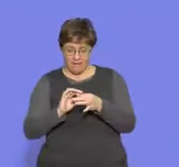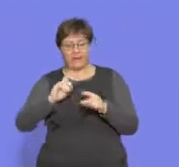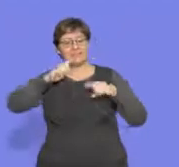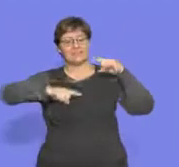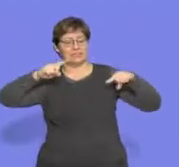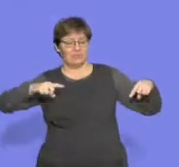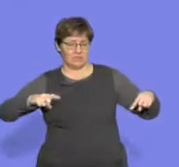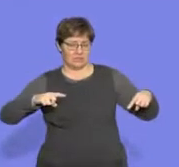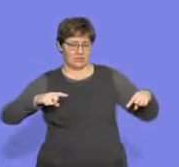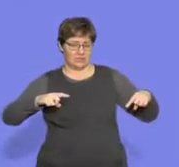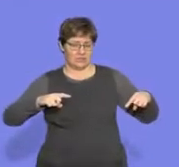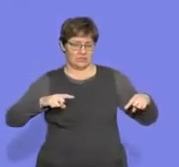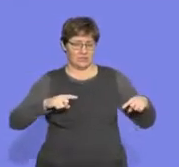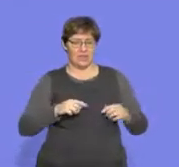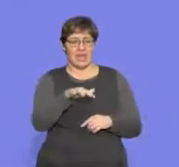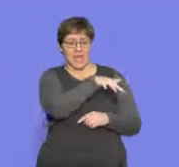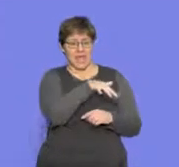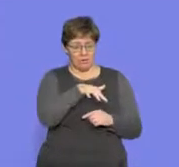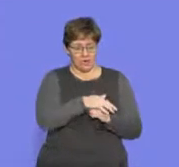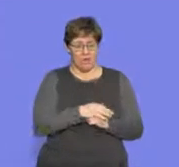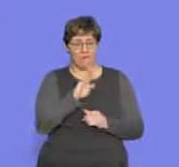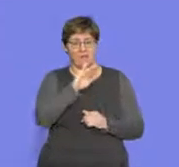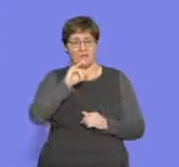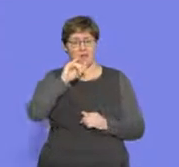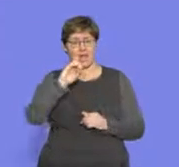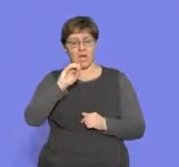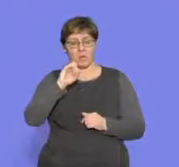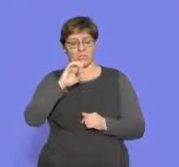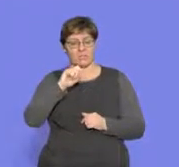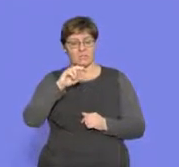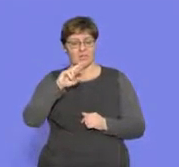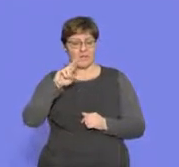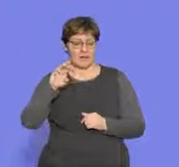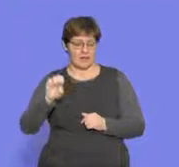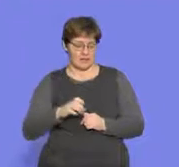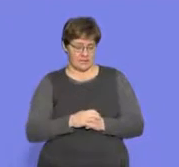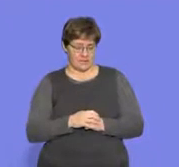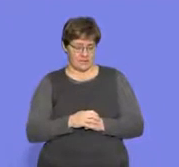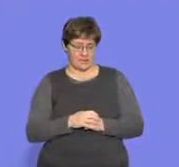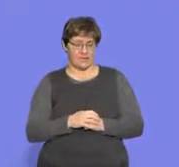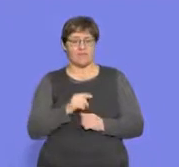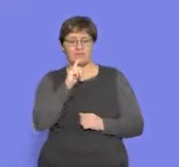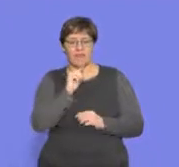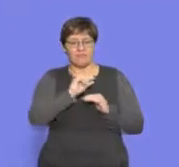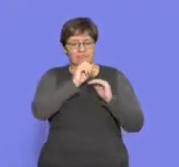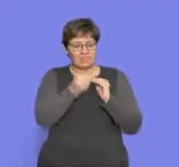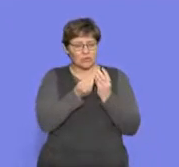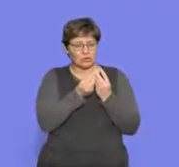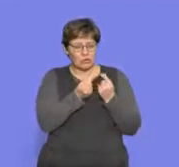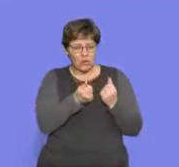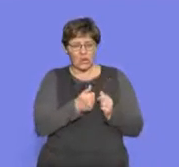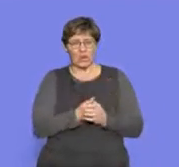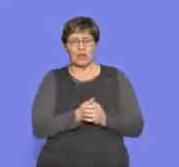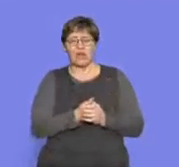interconnection between the different components of the biosphere. So life on Earth is supported by a thin zone